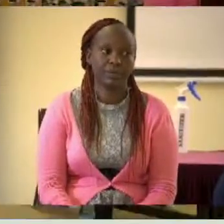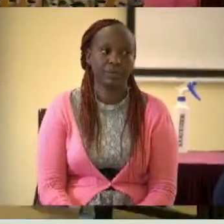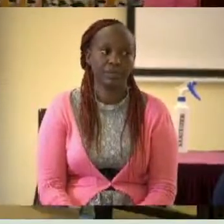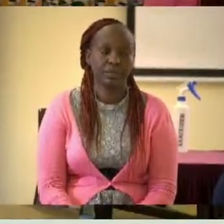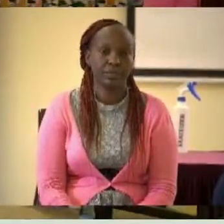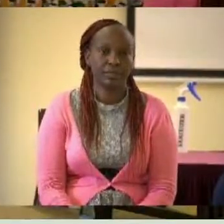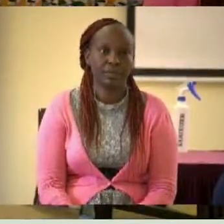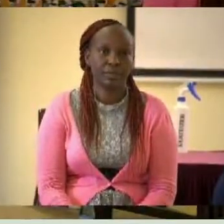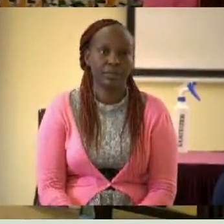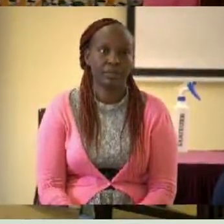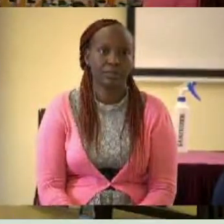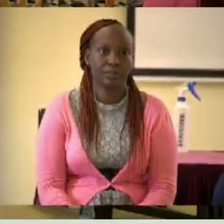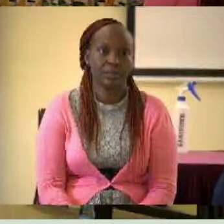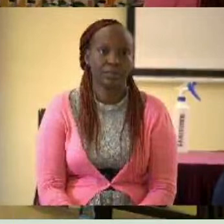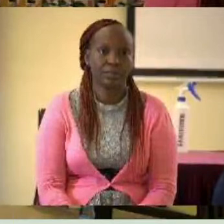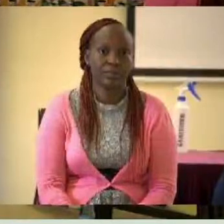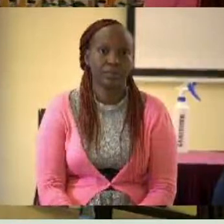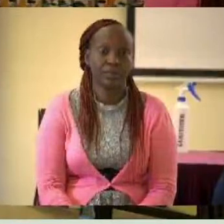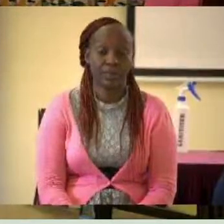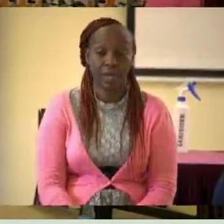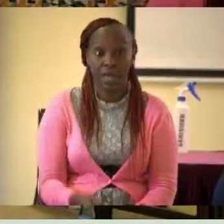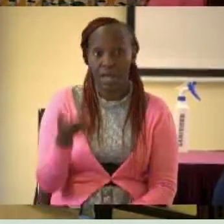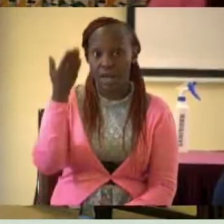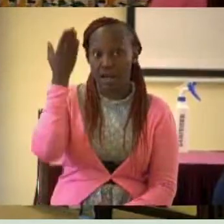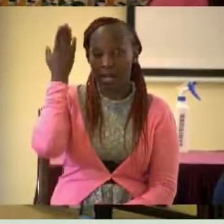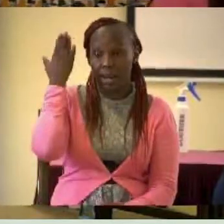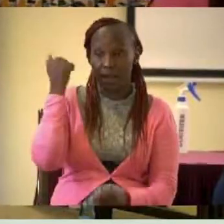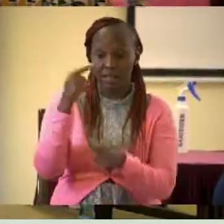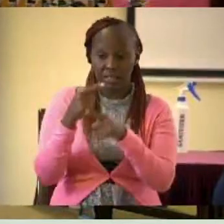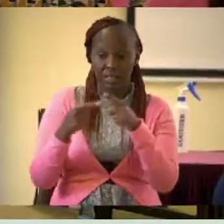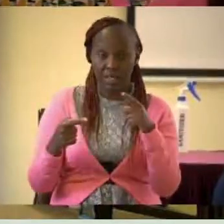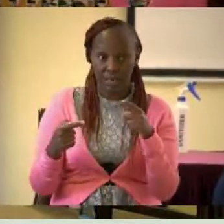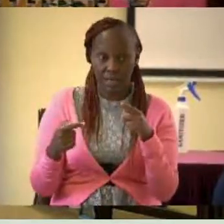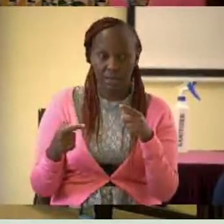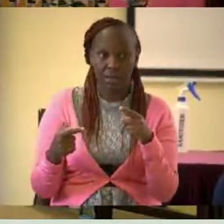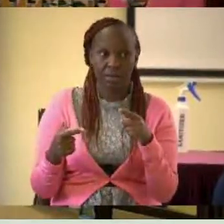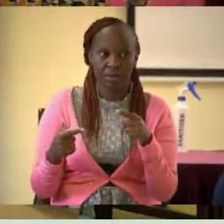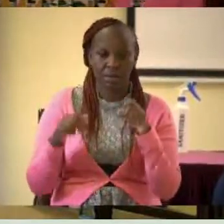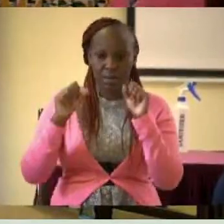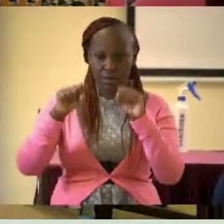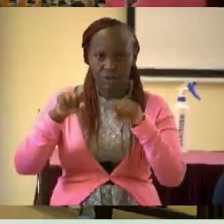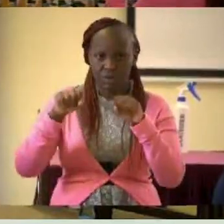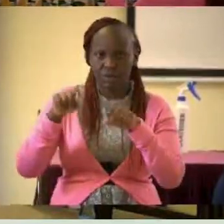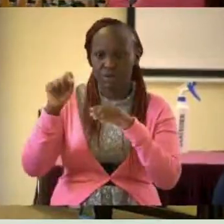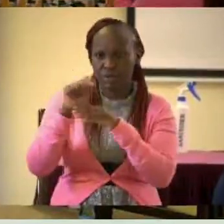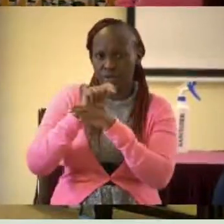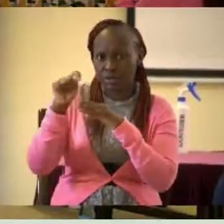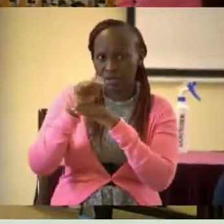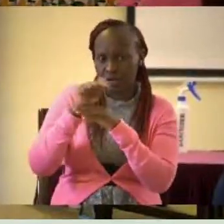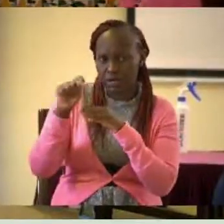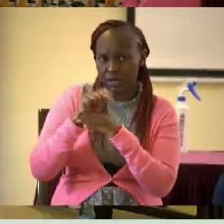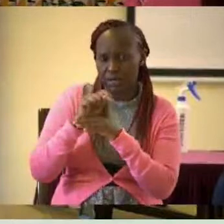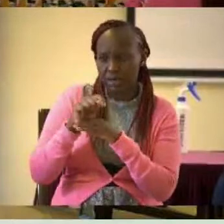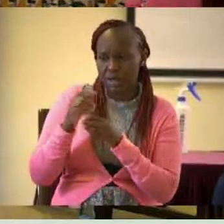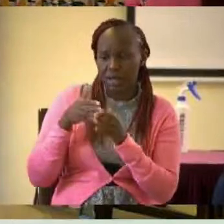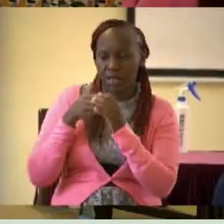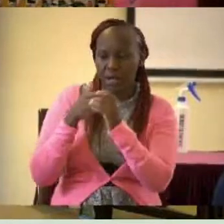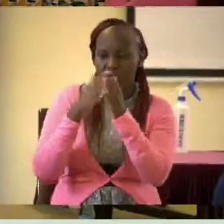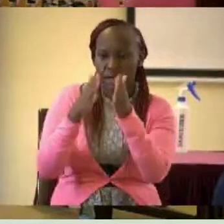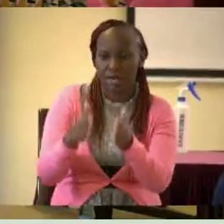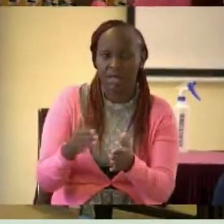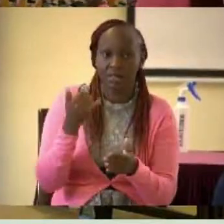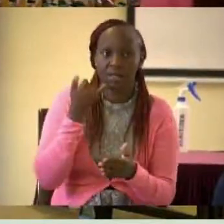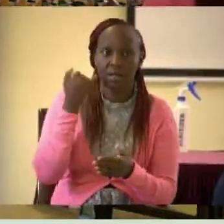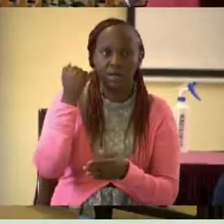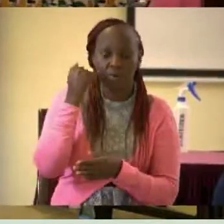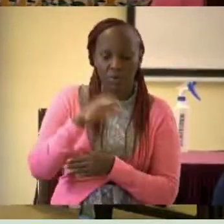And then over the last 1 year again, we've been able to train leaders within Nakuru